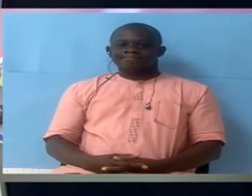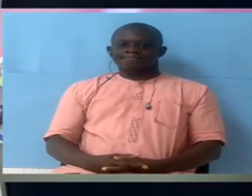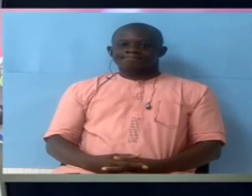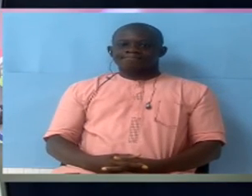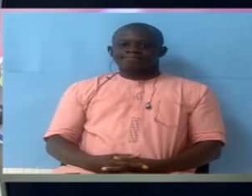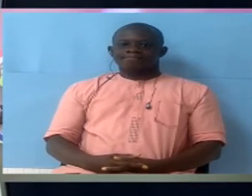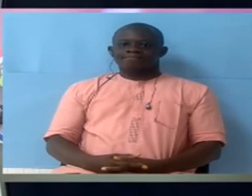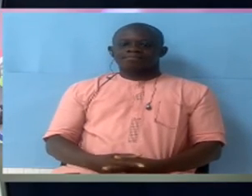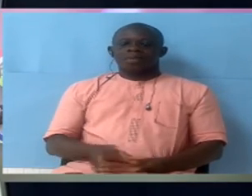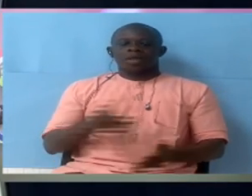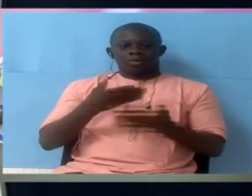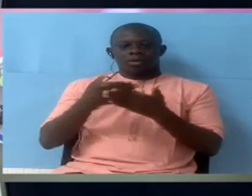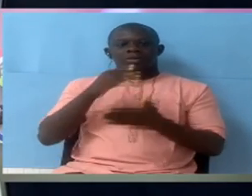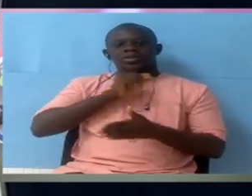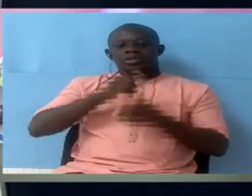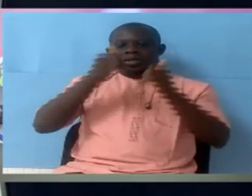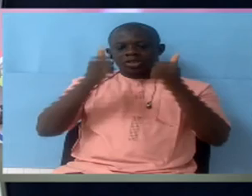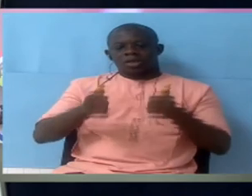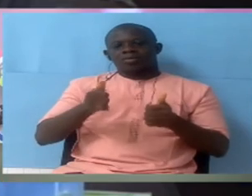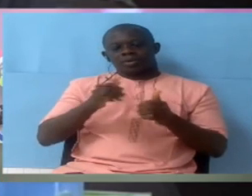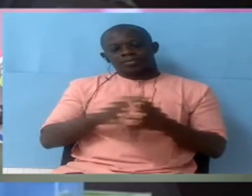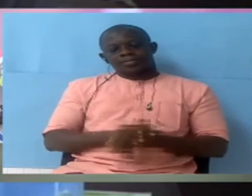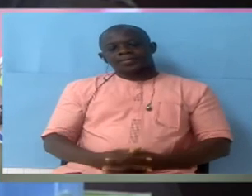that will be all from me mr chairman